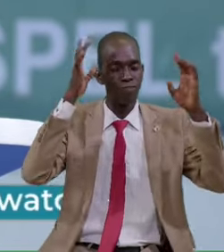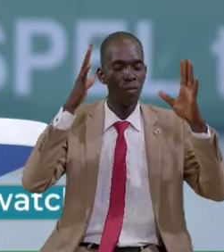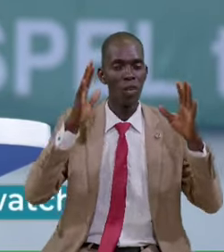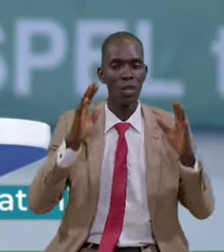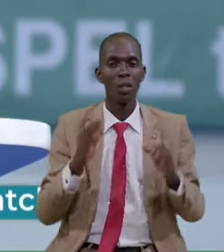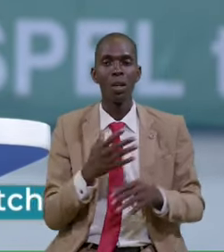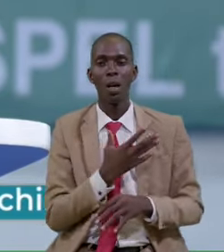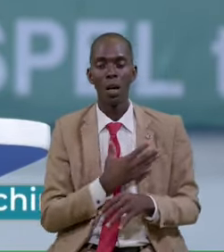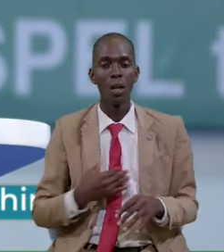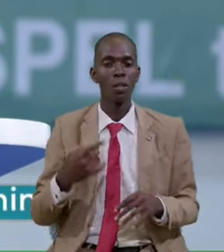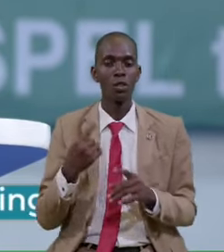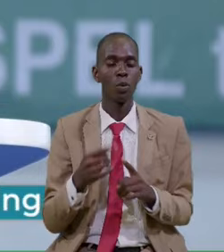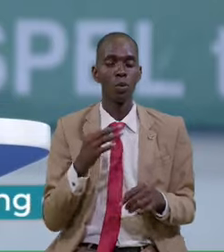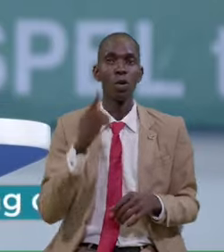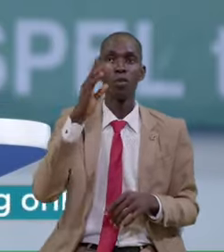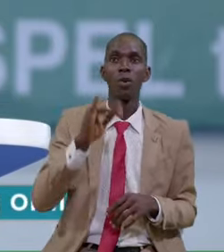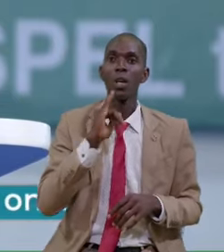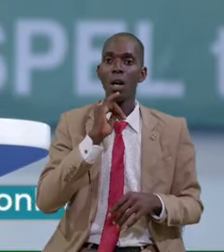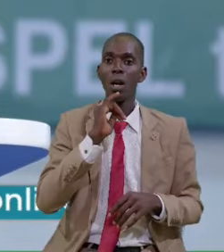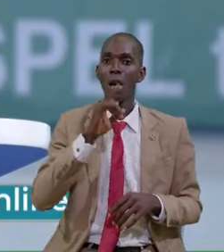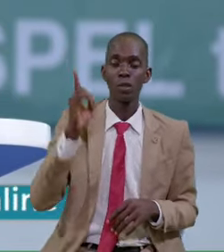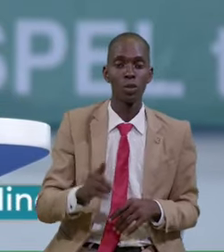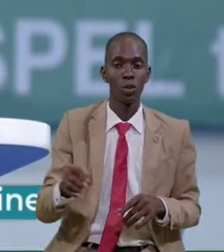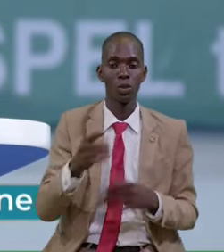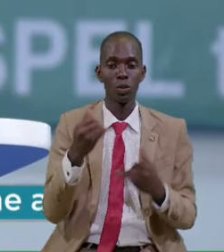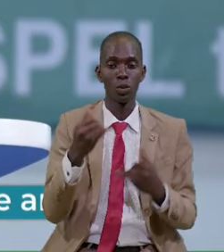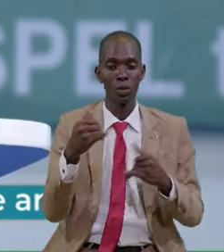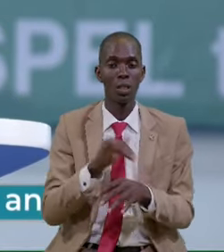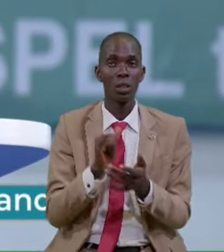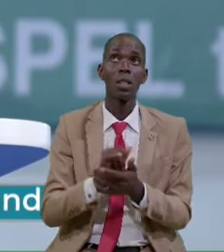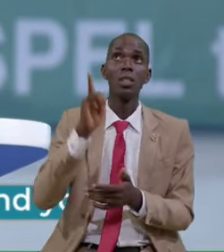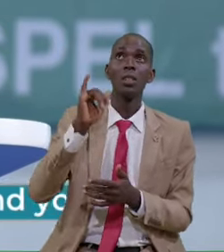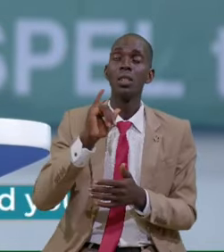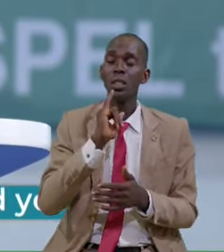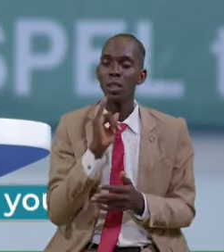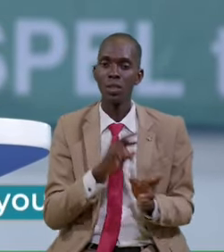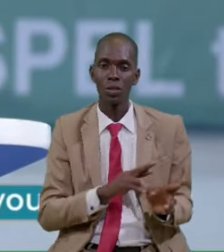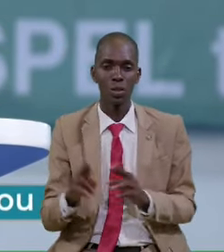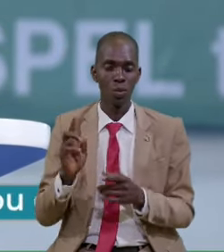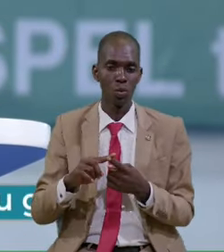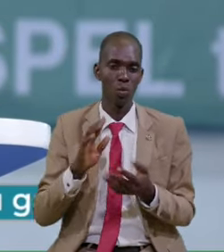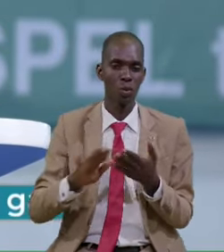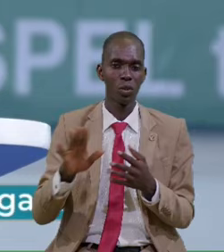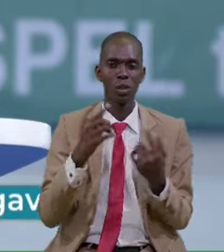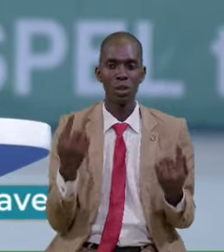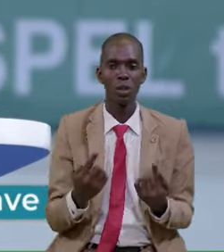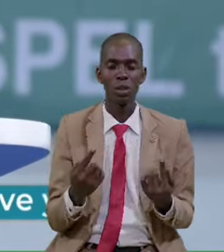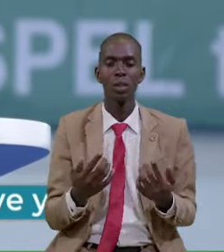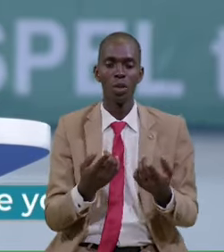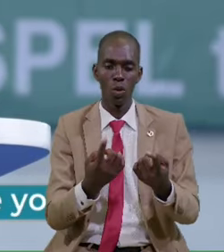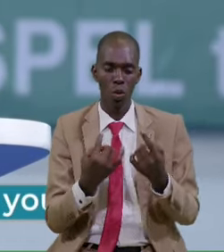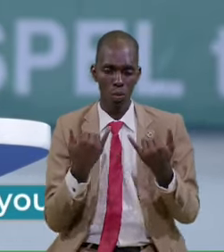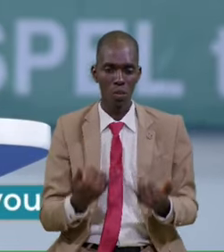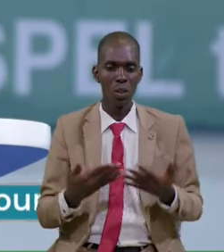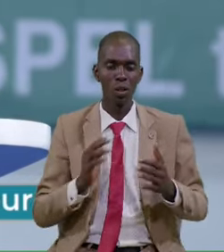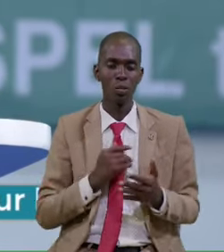tonight that Jesus is here and is very willing to forgive your sins. Therefore, don't write off yourself. Come now and let us reason together. See us